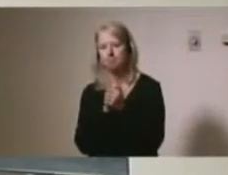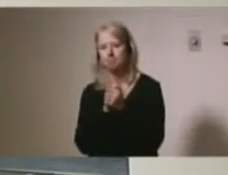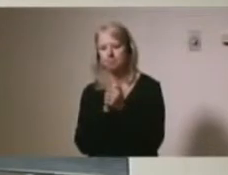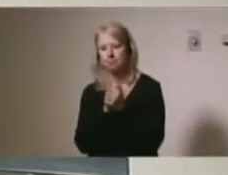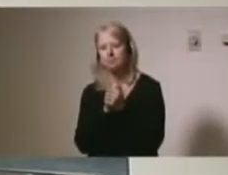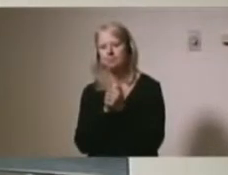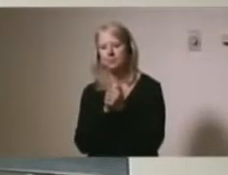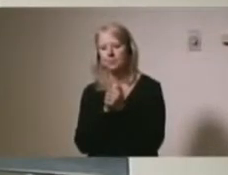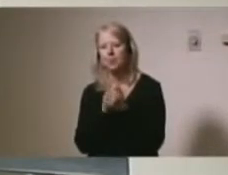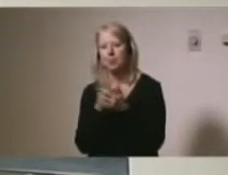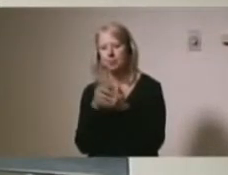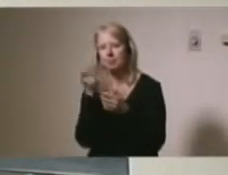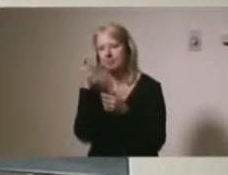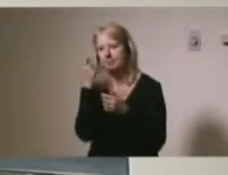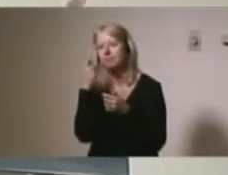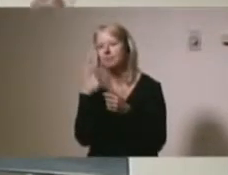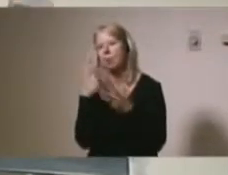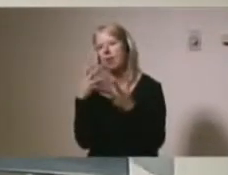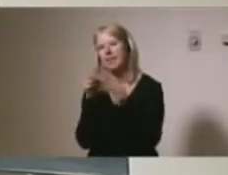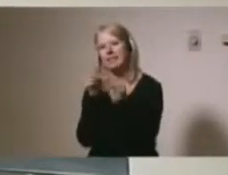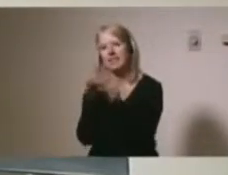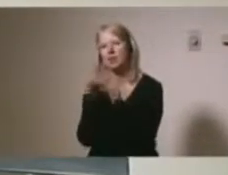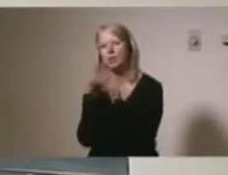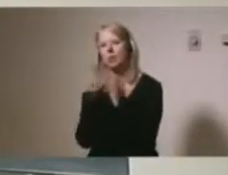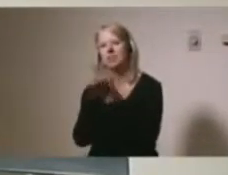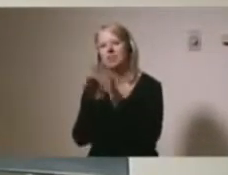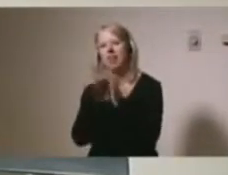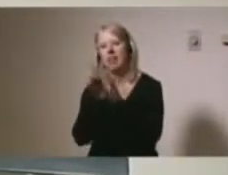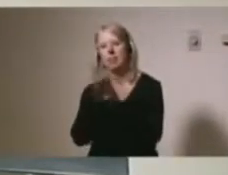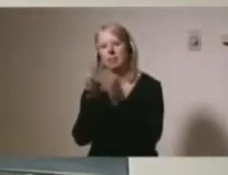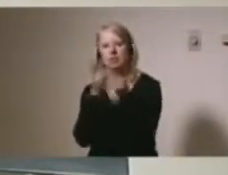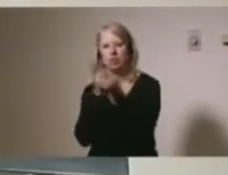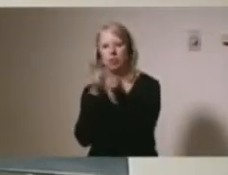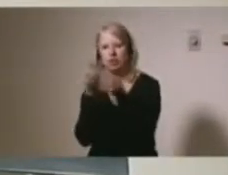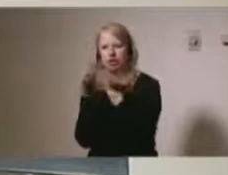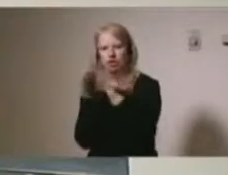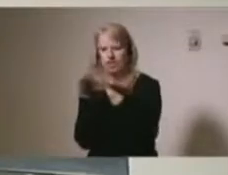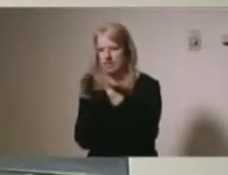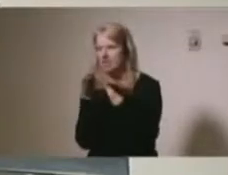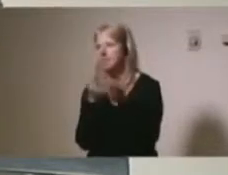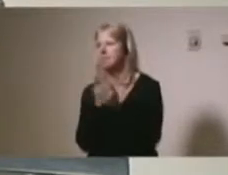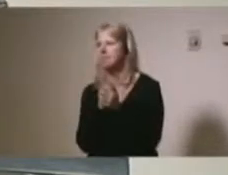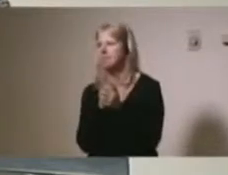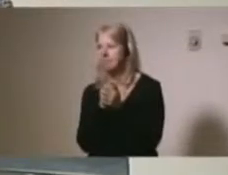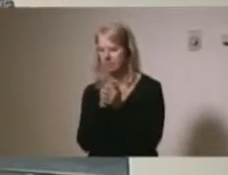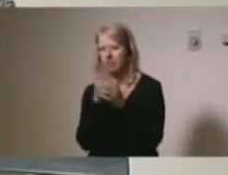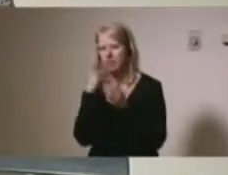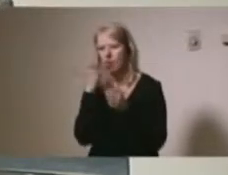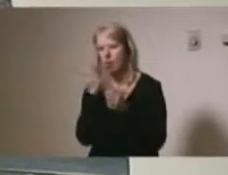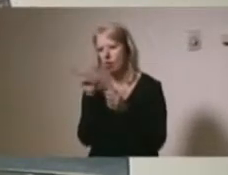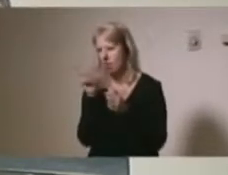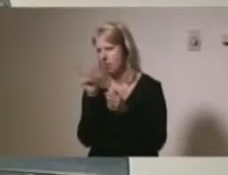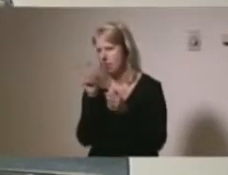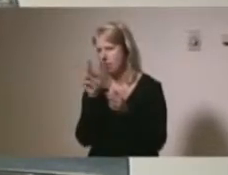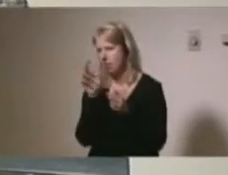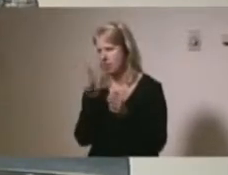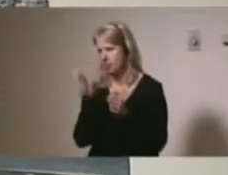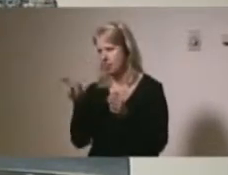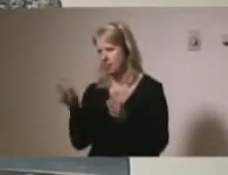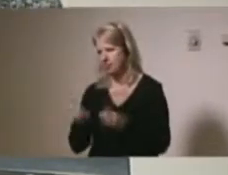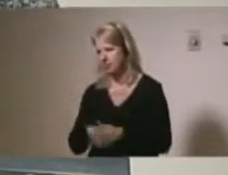but we want to continue developing this support service to help poor citizens.